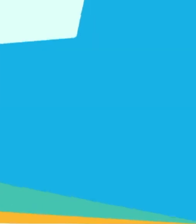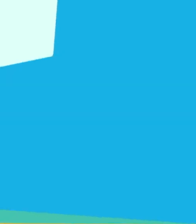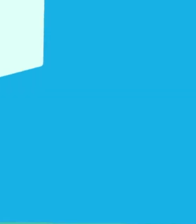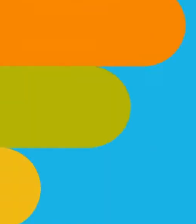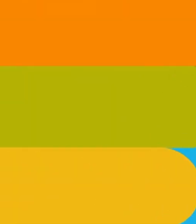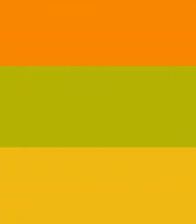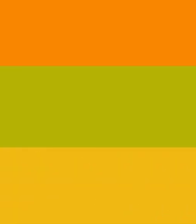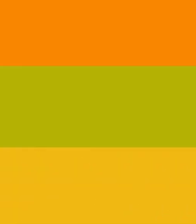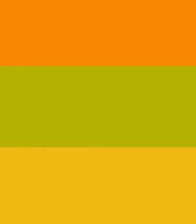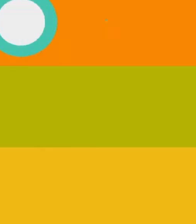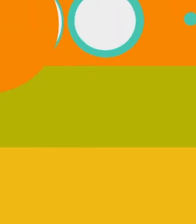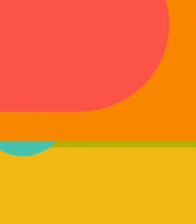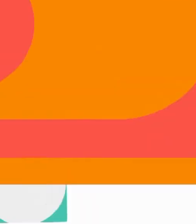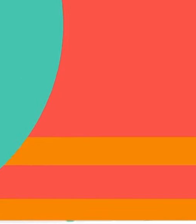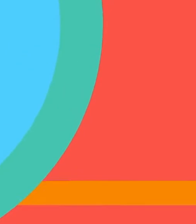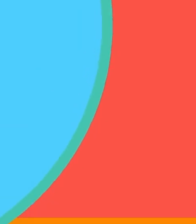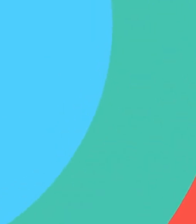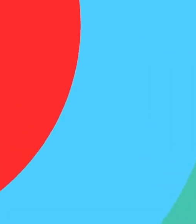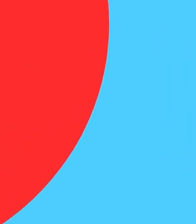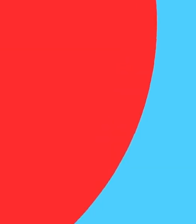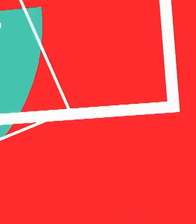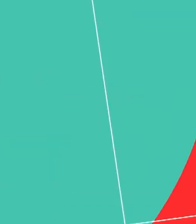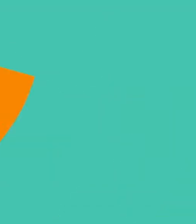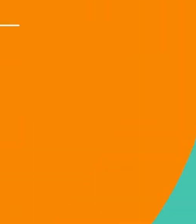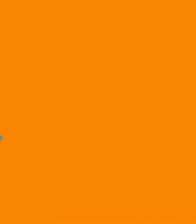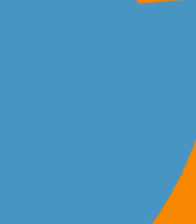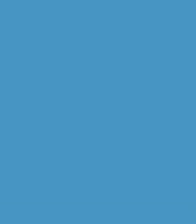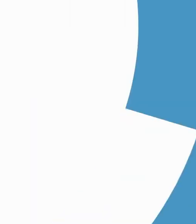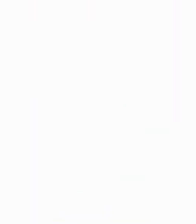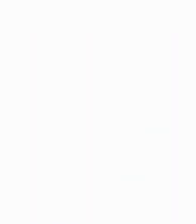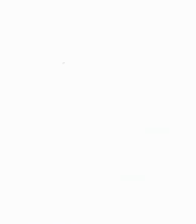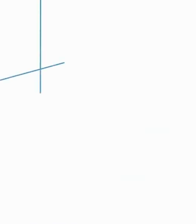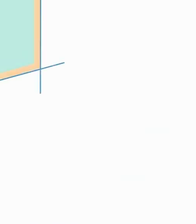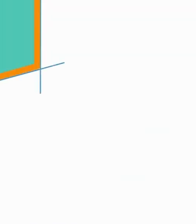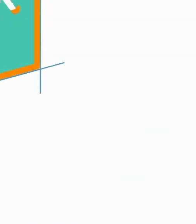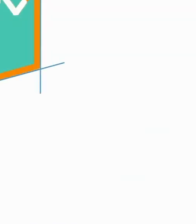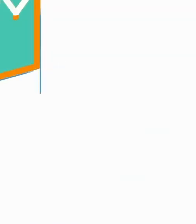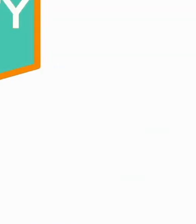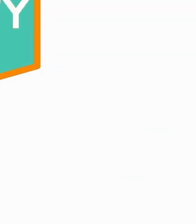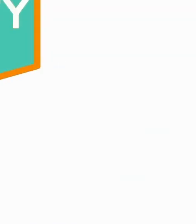If you would like to access TalkAbility for the visually impaired, please visit our Facebook page.